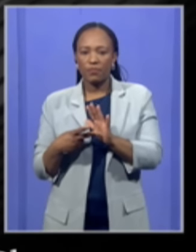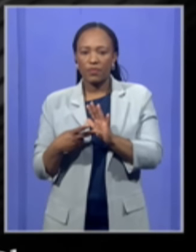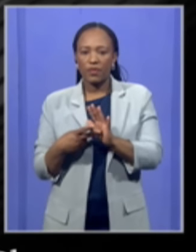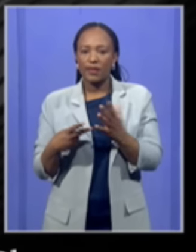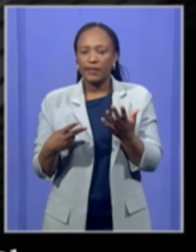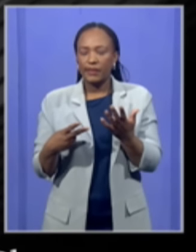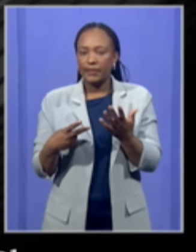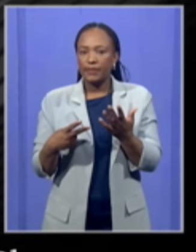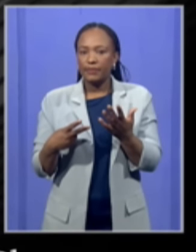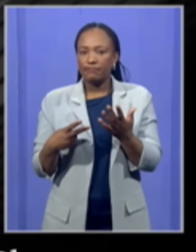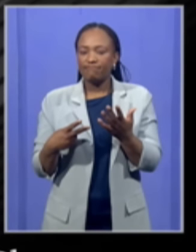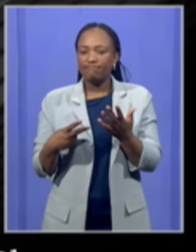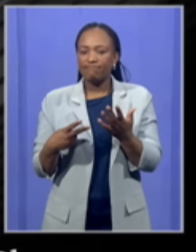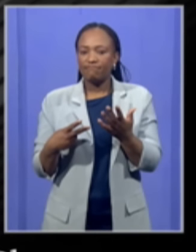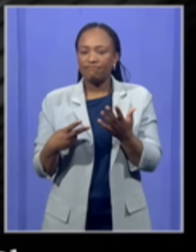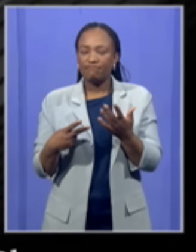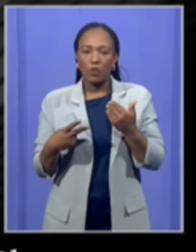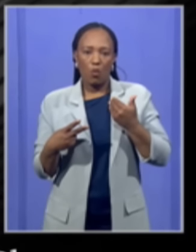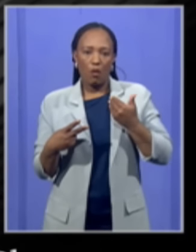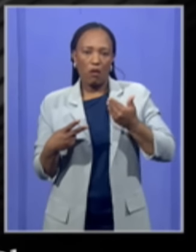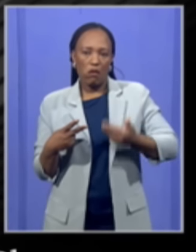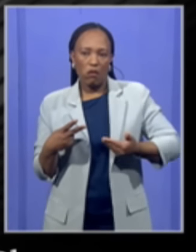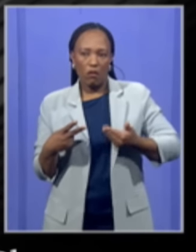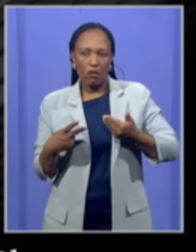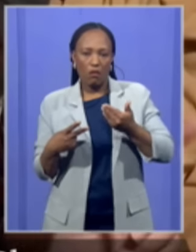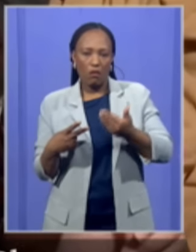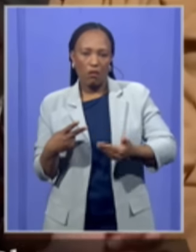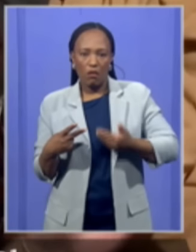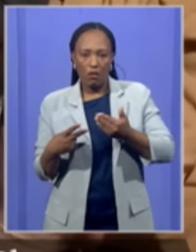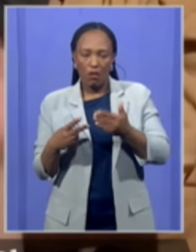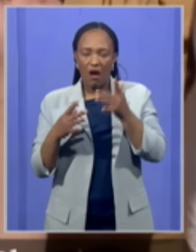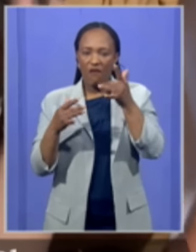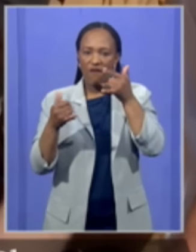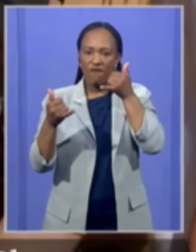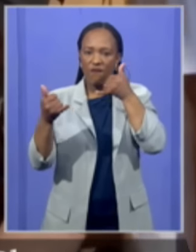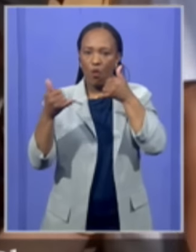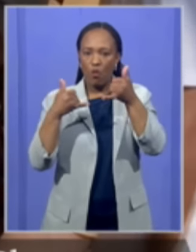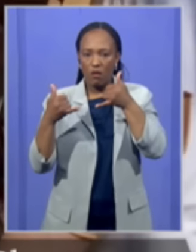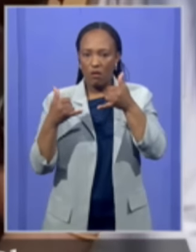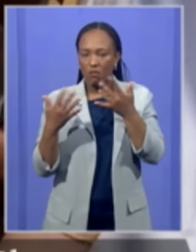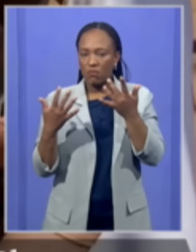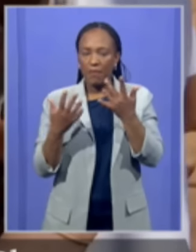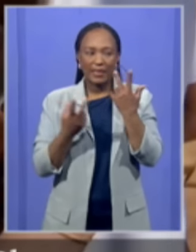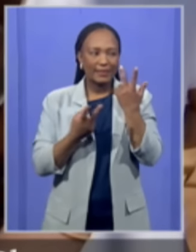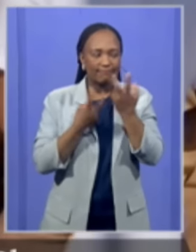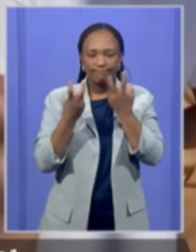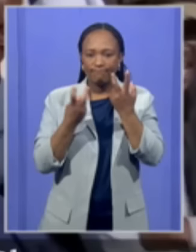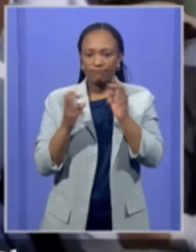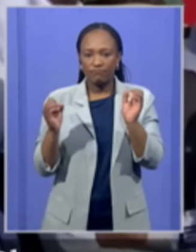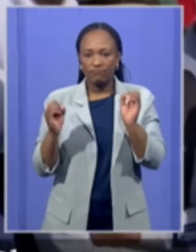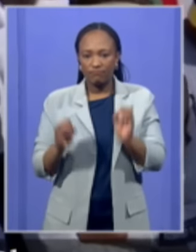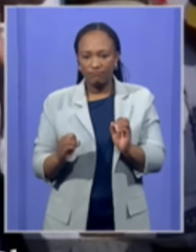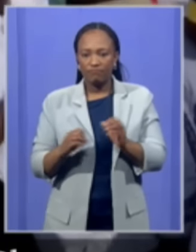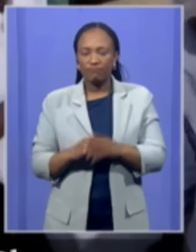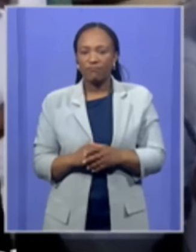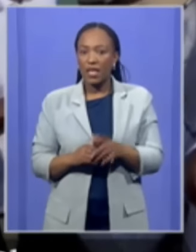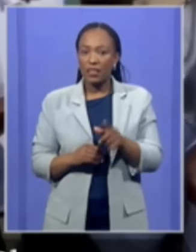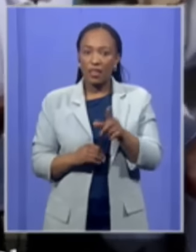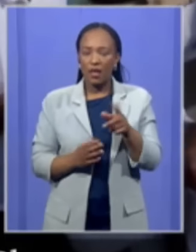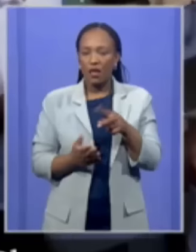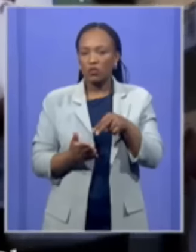baseless, recurring, repeated phone calls. They did not initiate a search. They stood out and